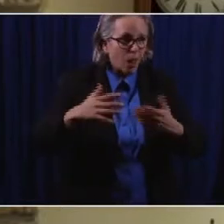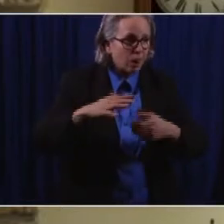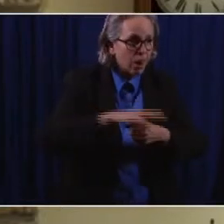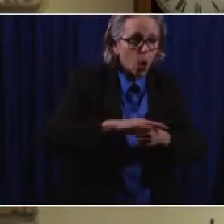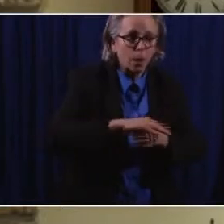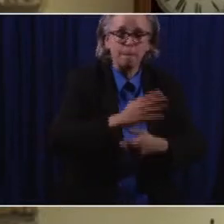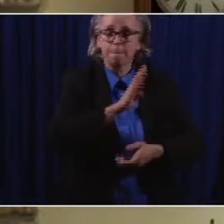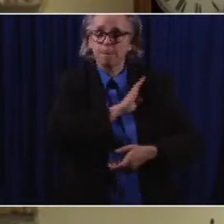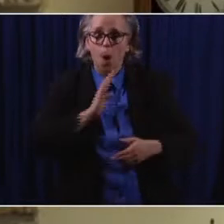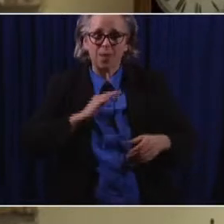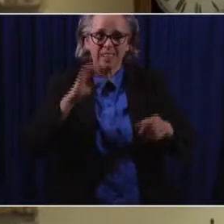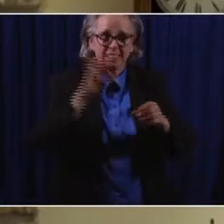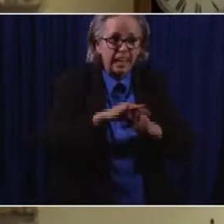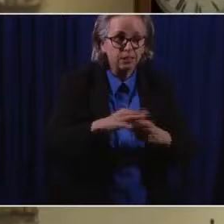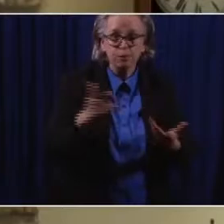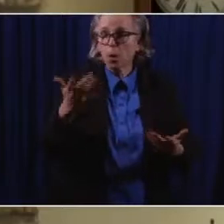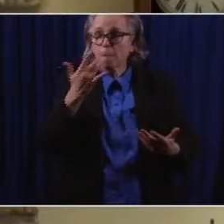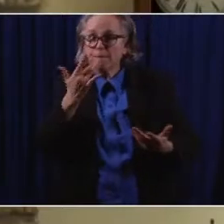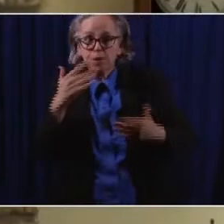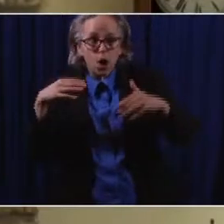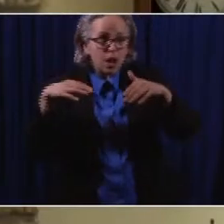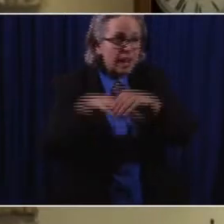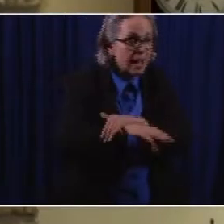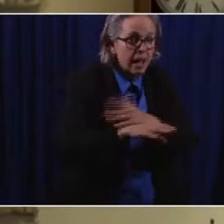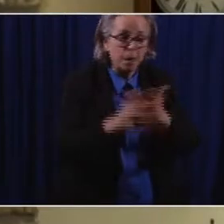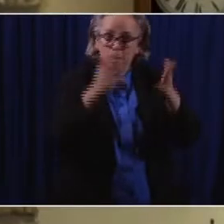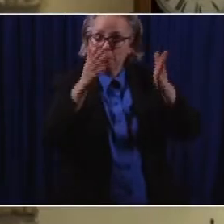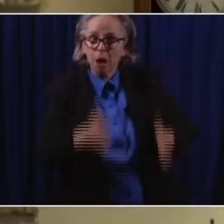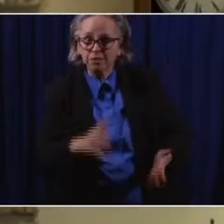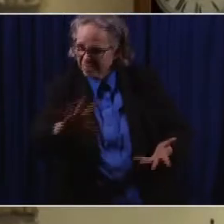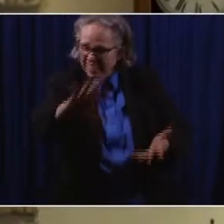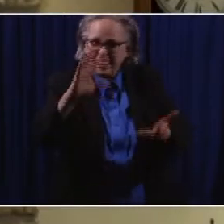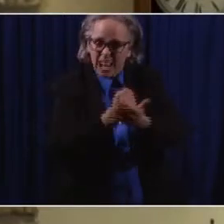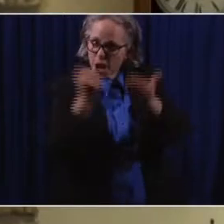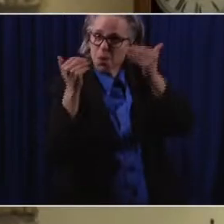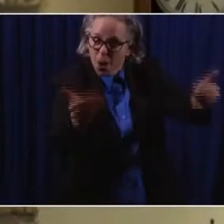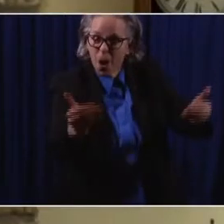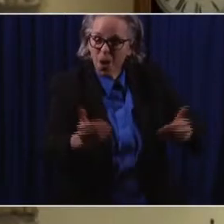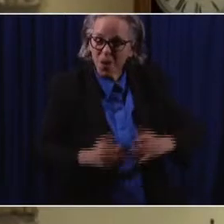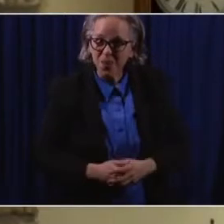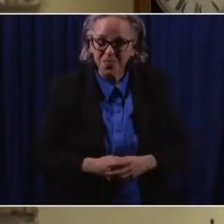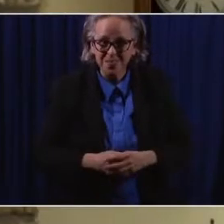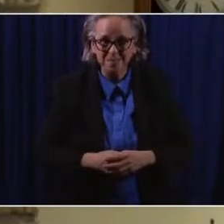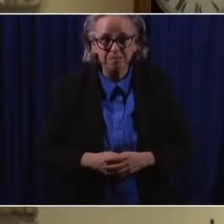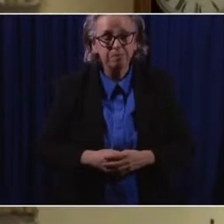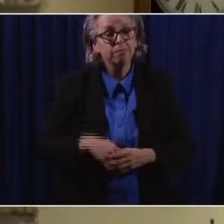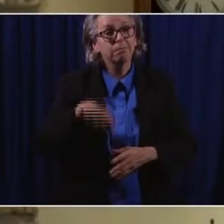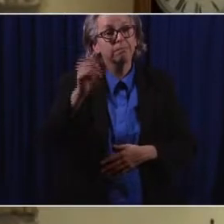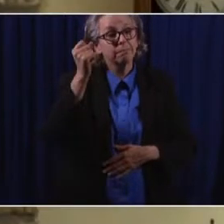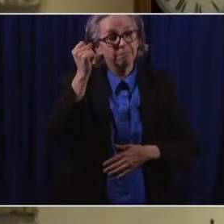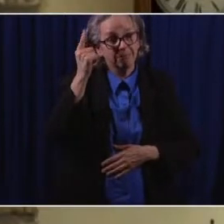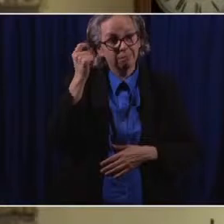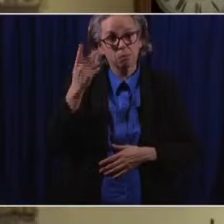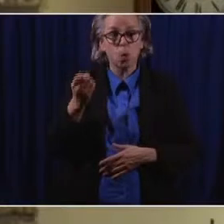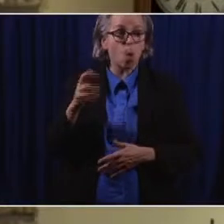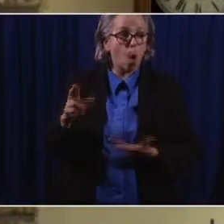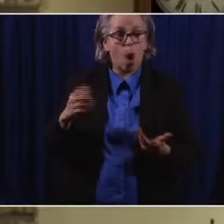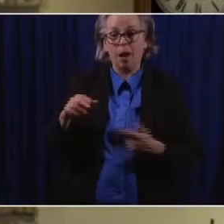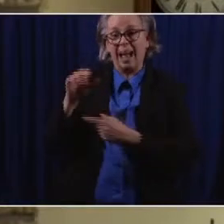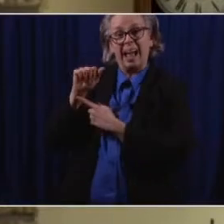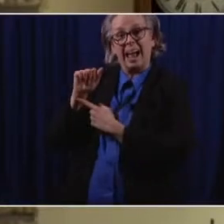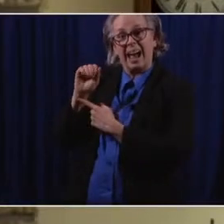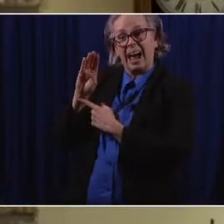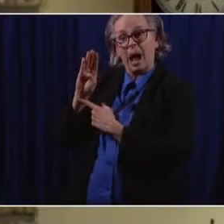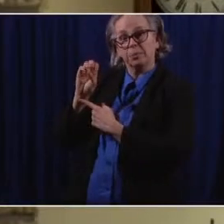go to the polls on election day. They also obviously have the option of absentee